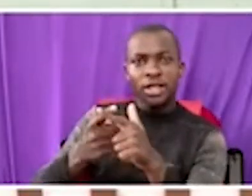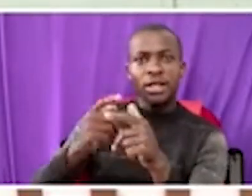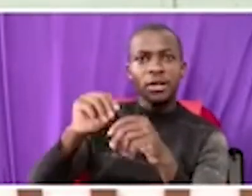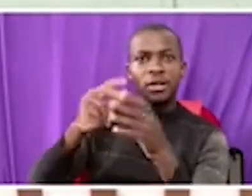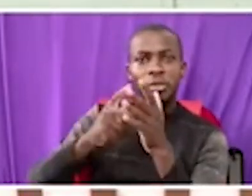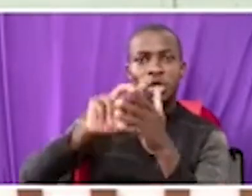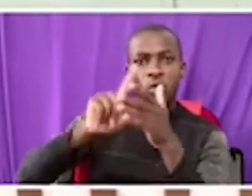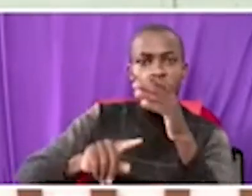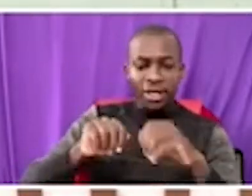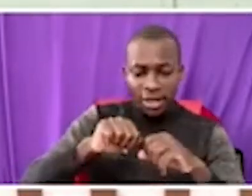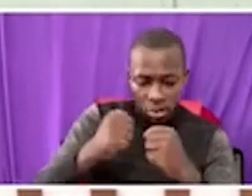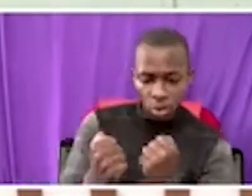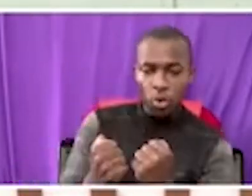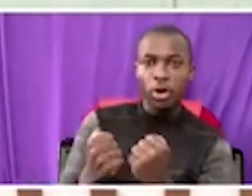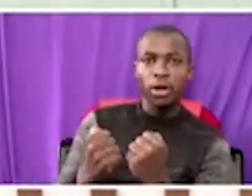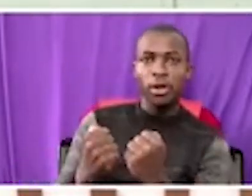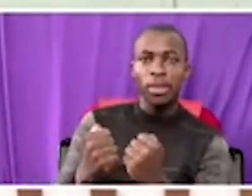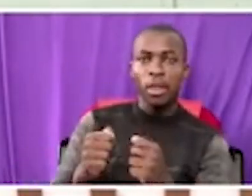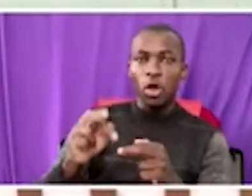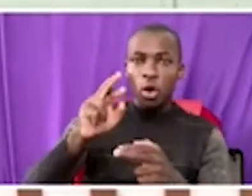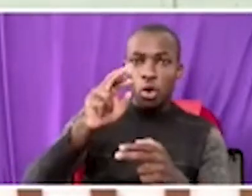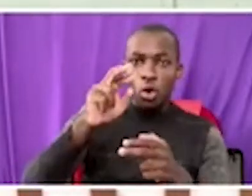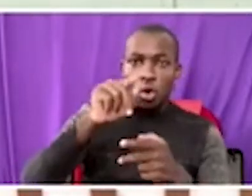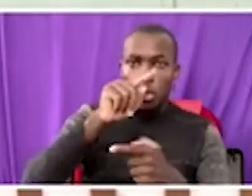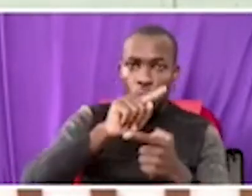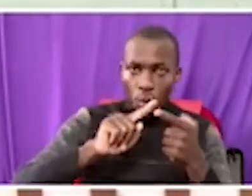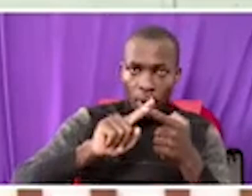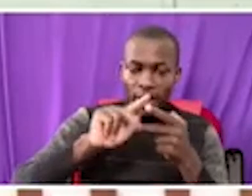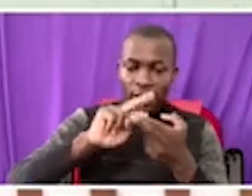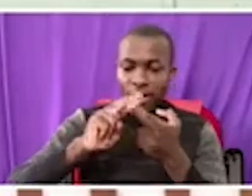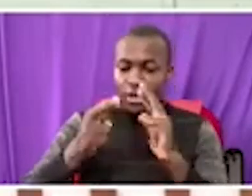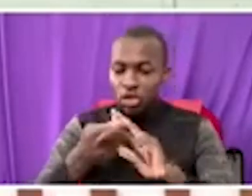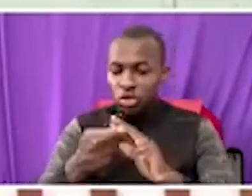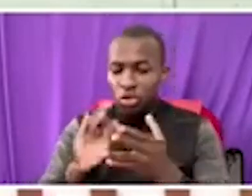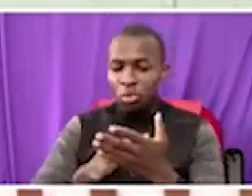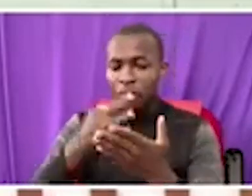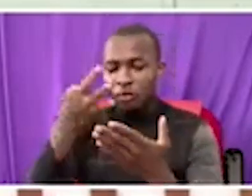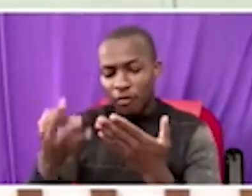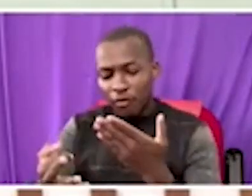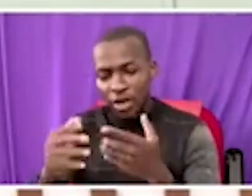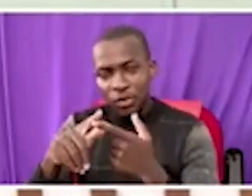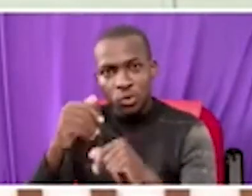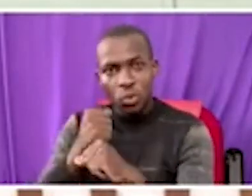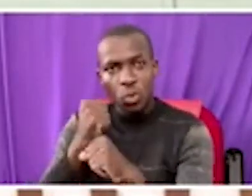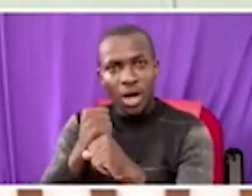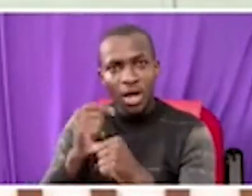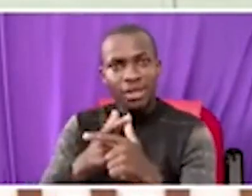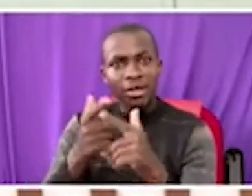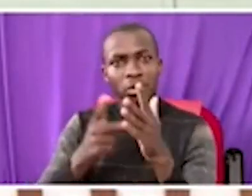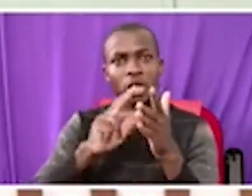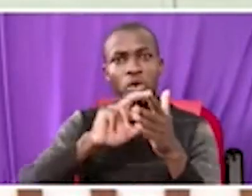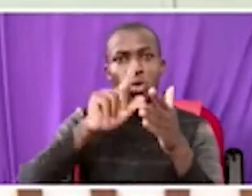broken. When a relationship fails to work as it should, it is broken.